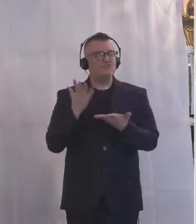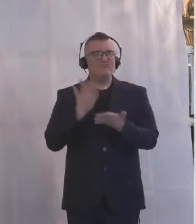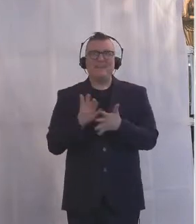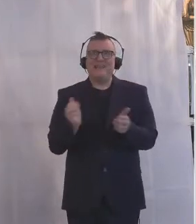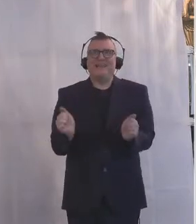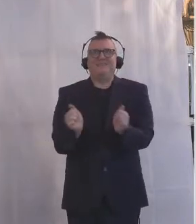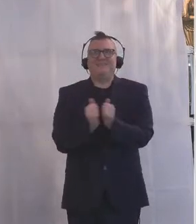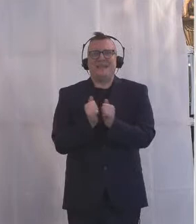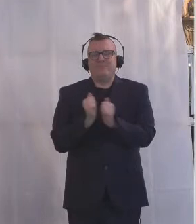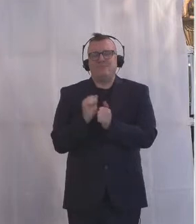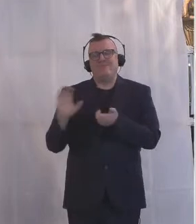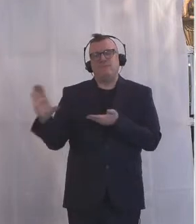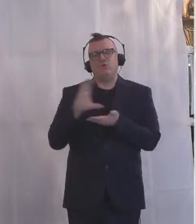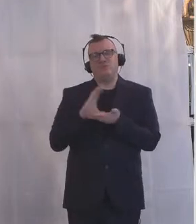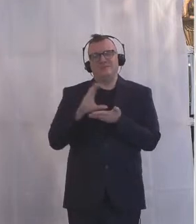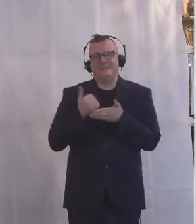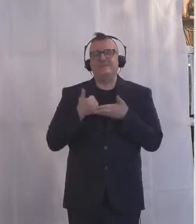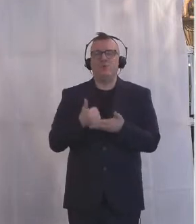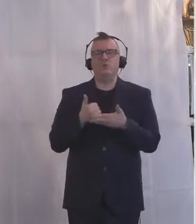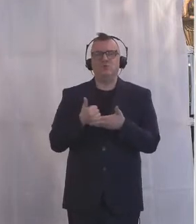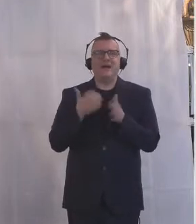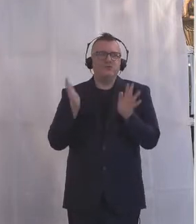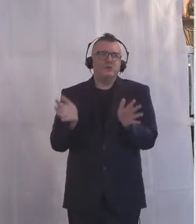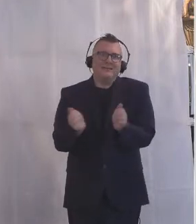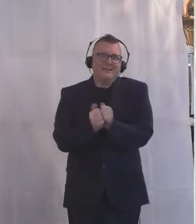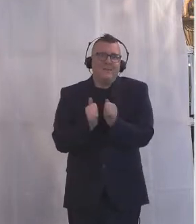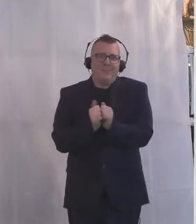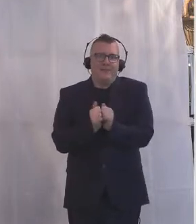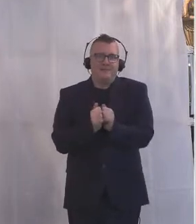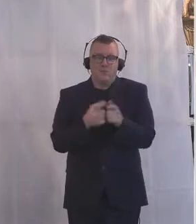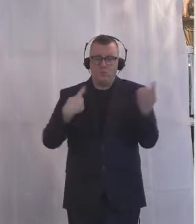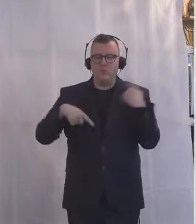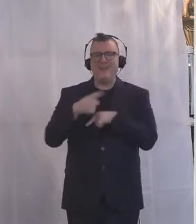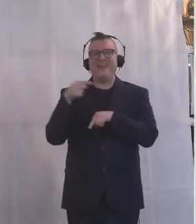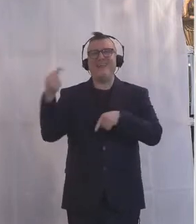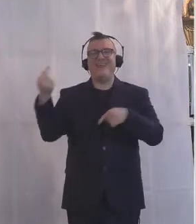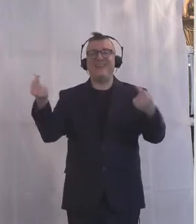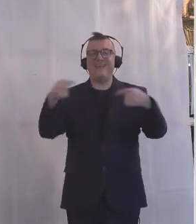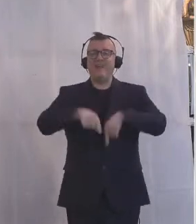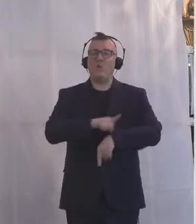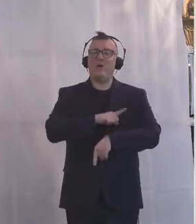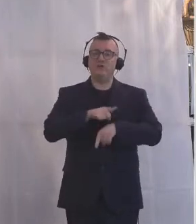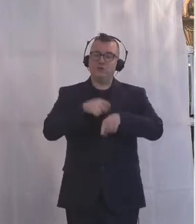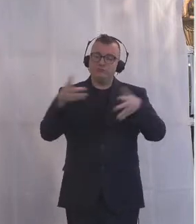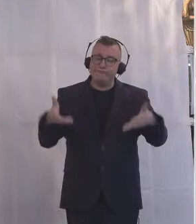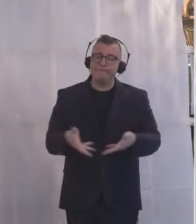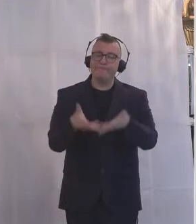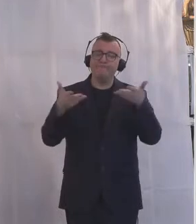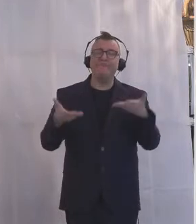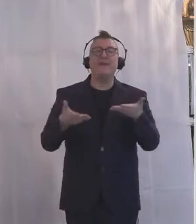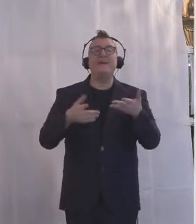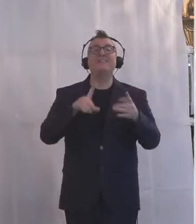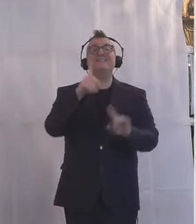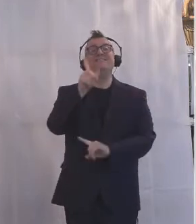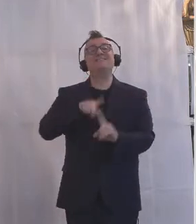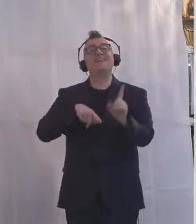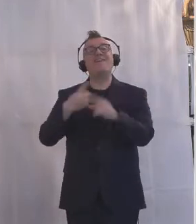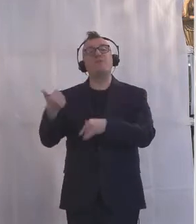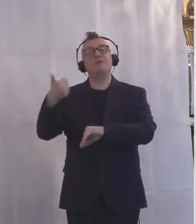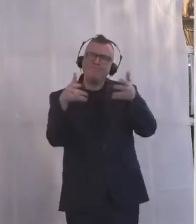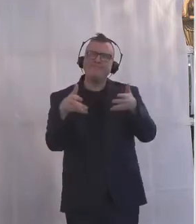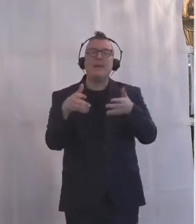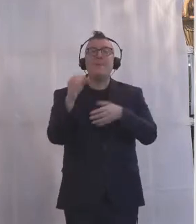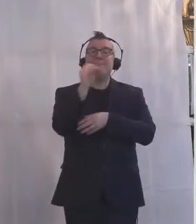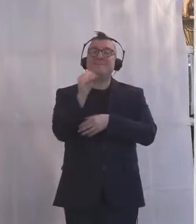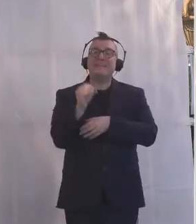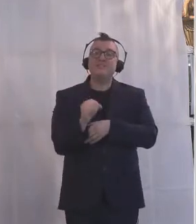funding and the support that you're getting, because, we're here to encourage diverse founders to be successful